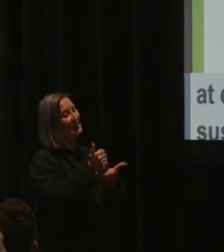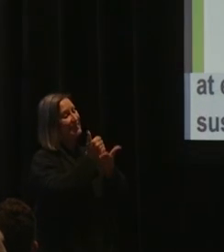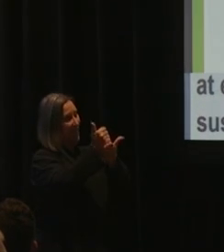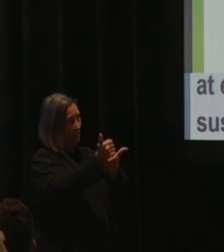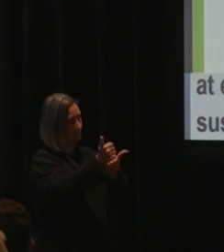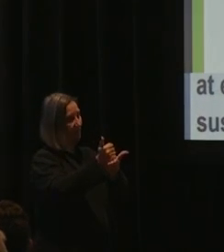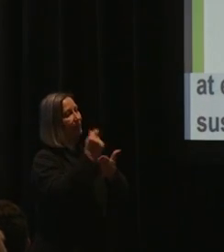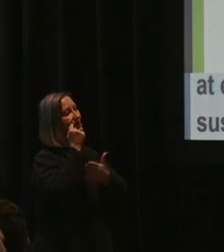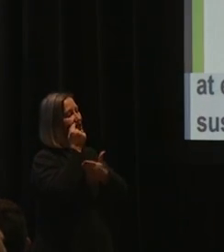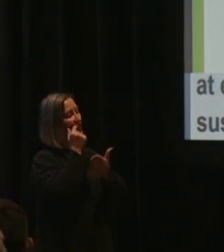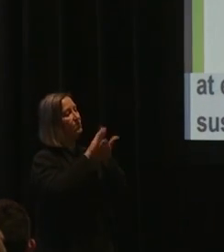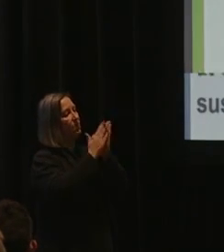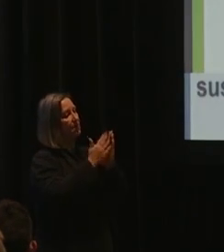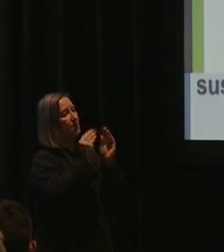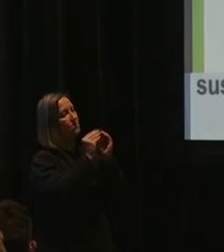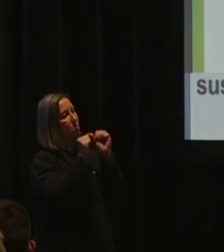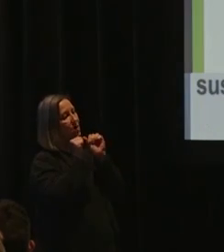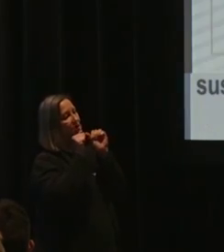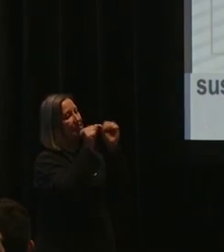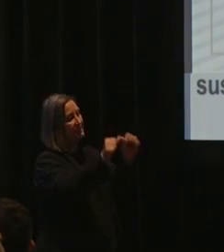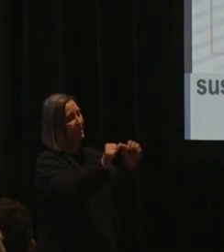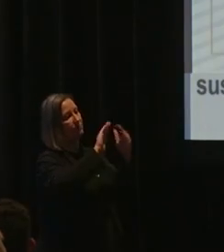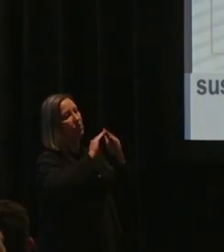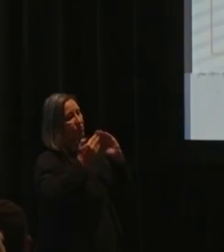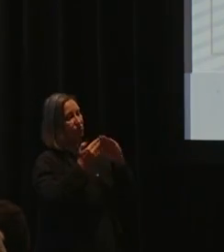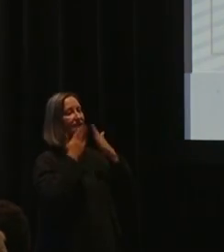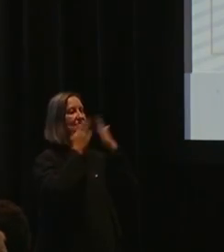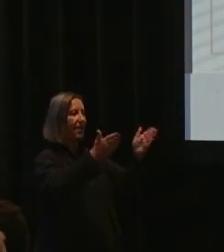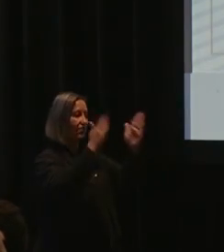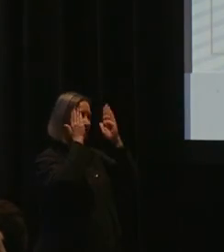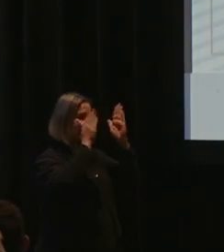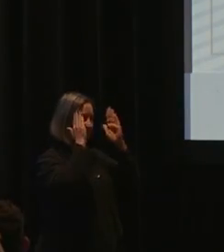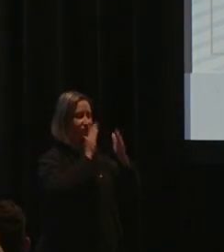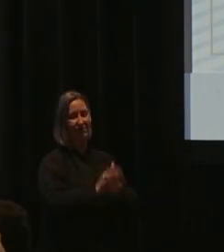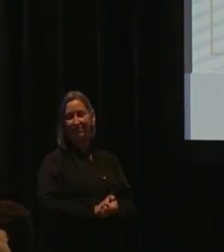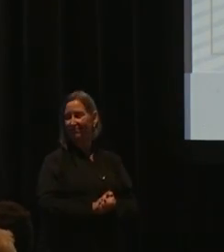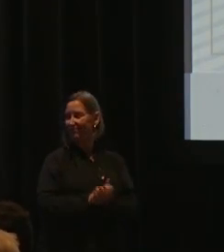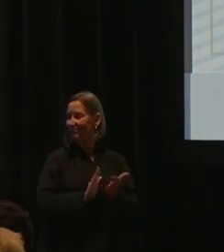Thank you guys so much for listening to me.